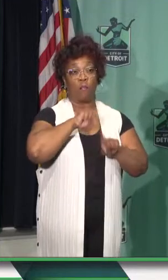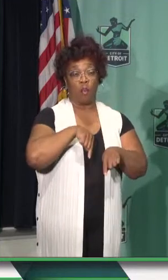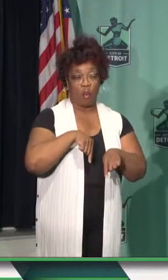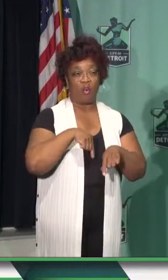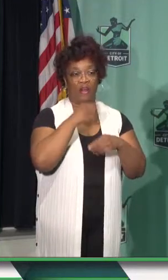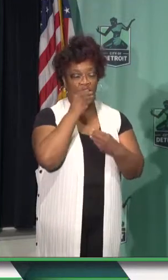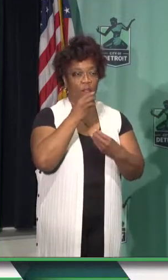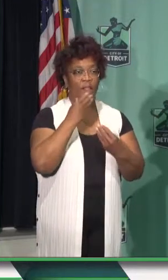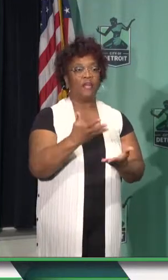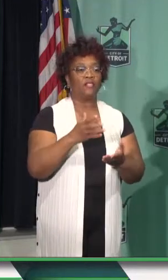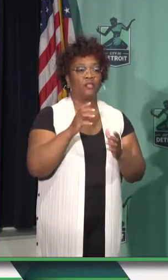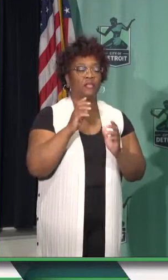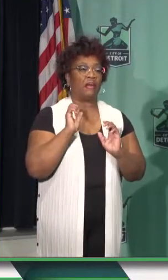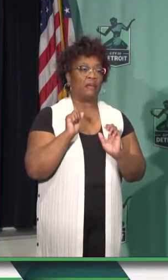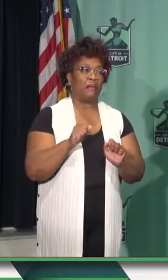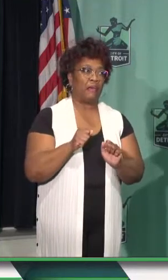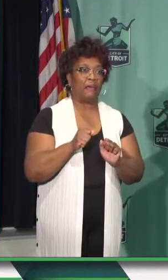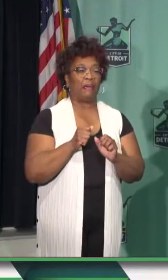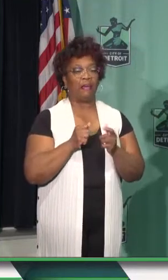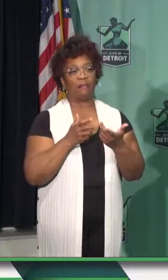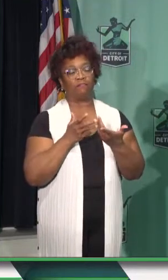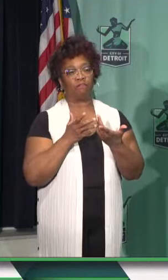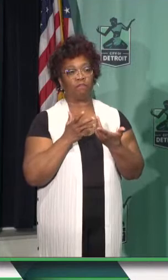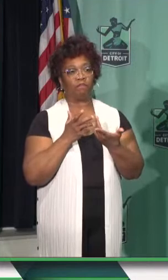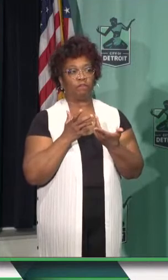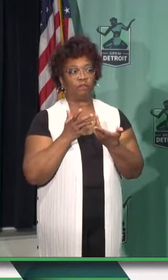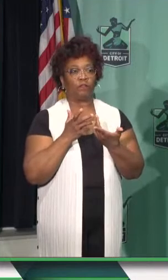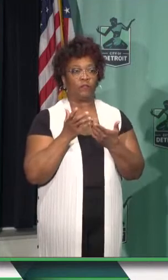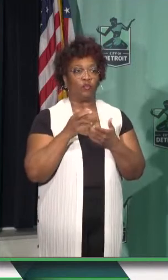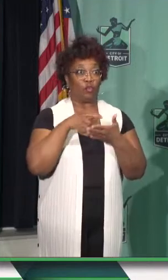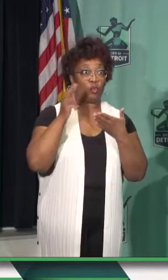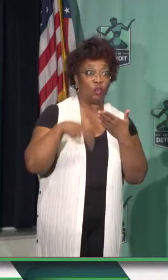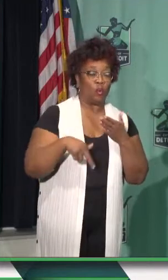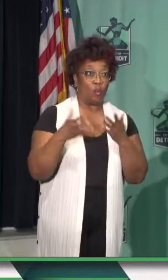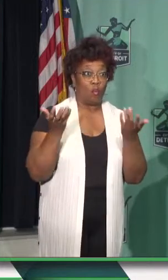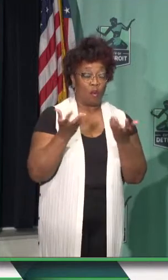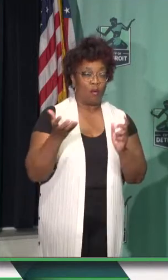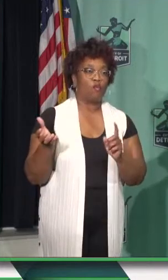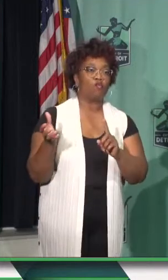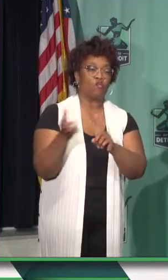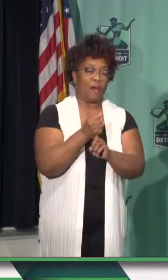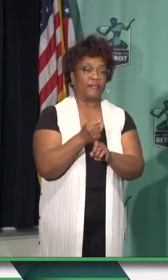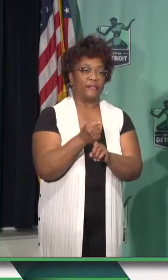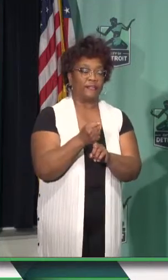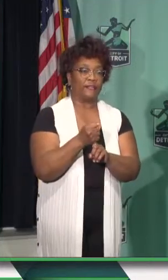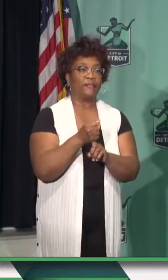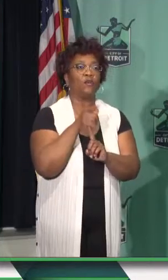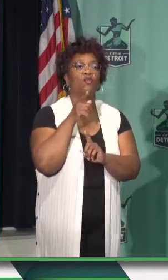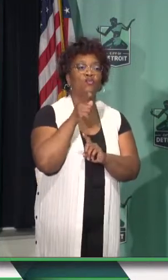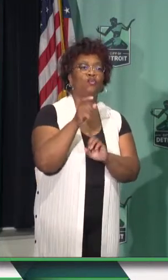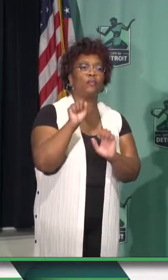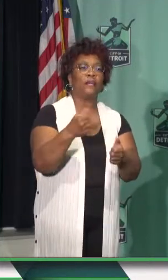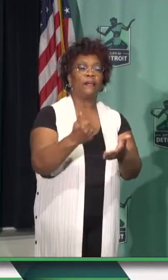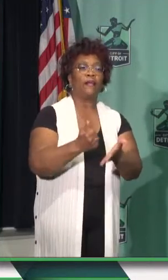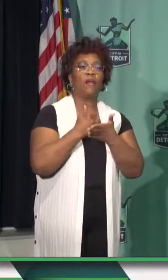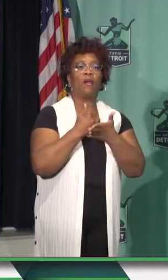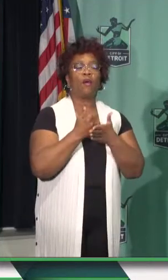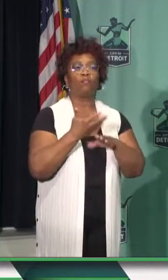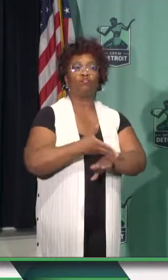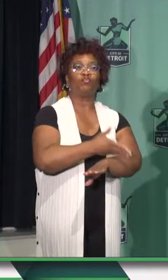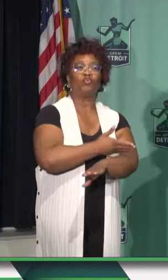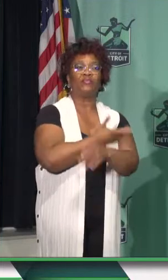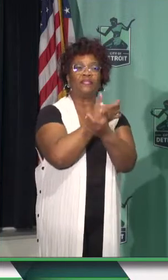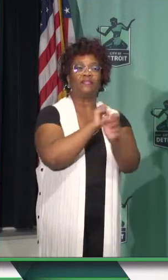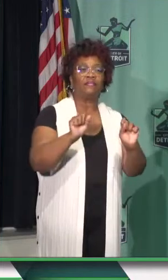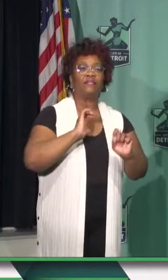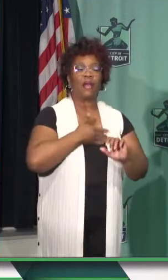of an individual who's out there doing some bad things in the community. And that's what you can do to make our city safer. So the